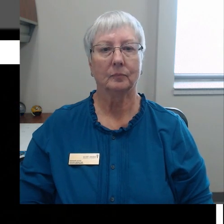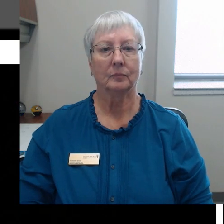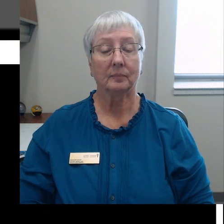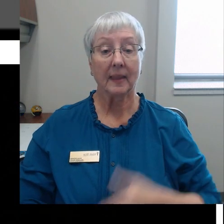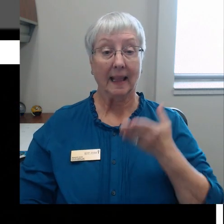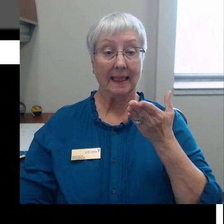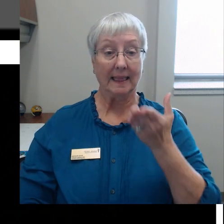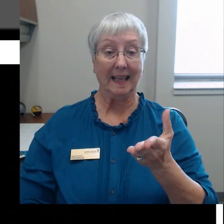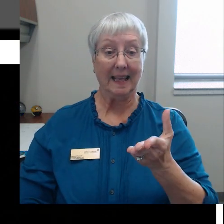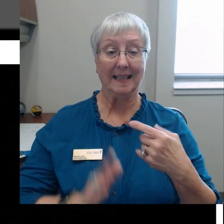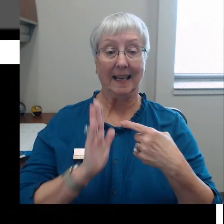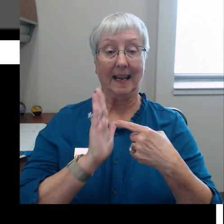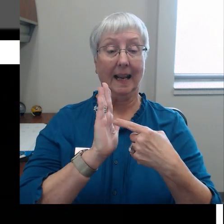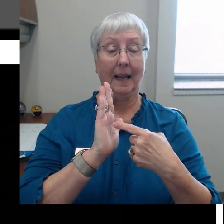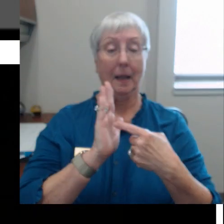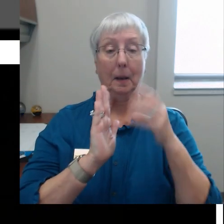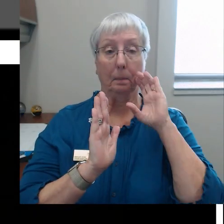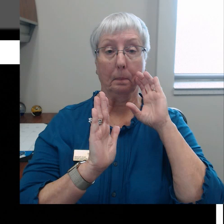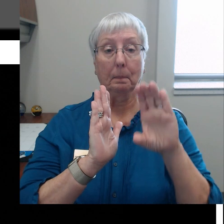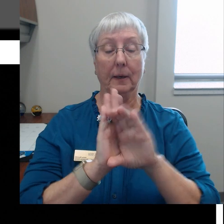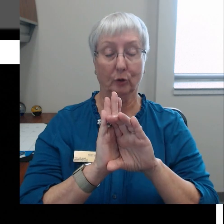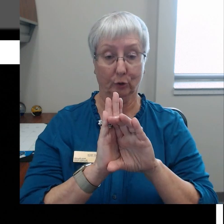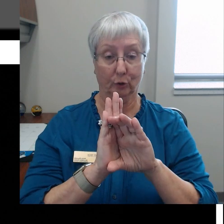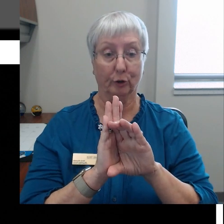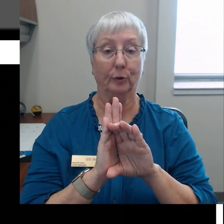And this image by Winsor McCay from Little Nemo in Slumberland